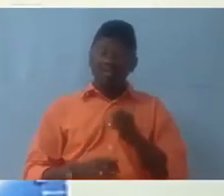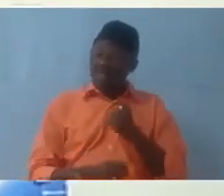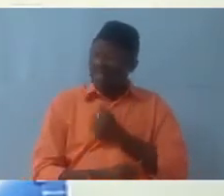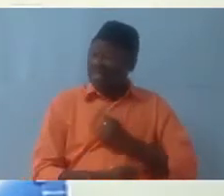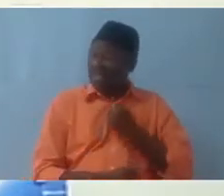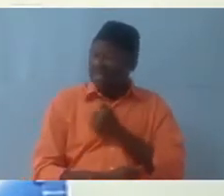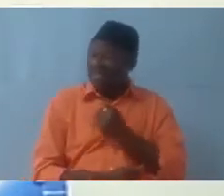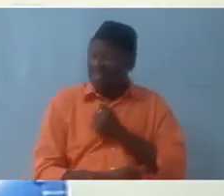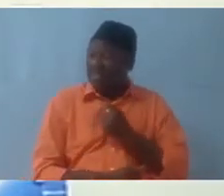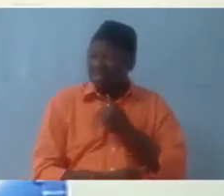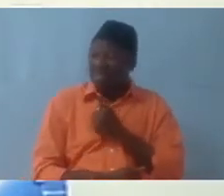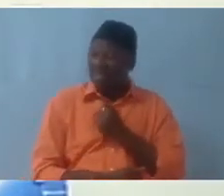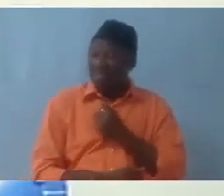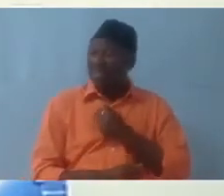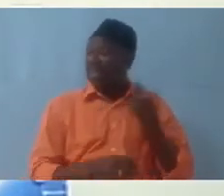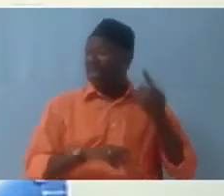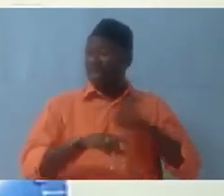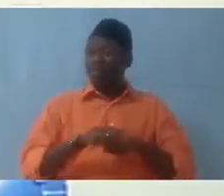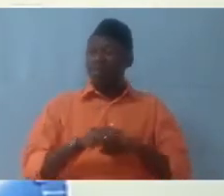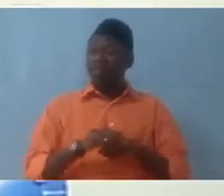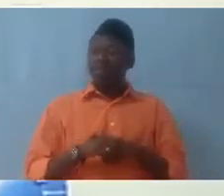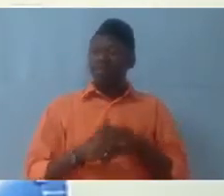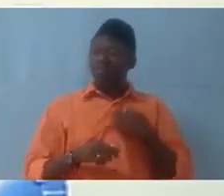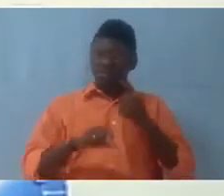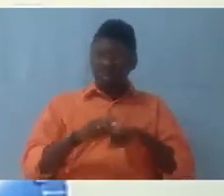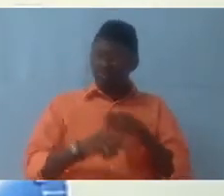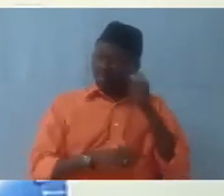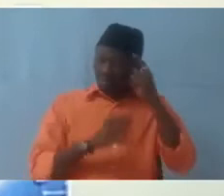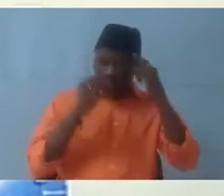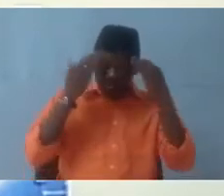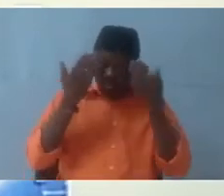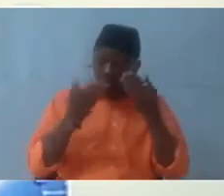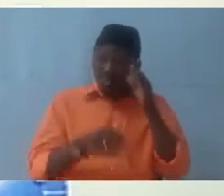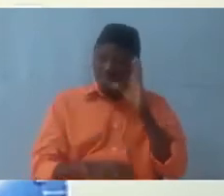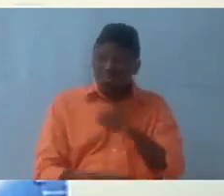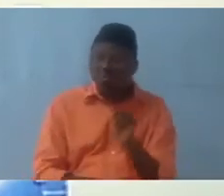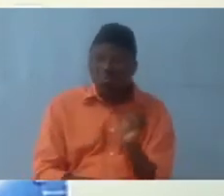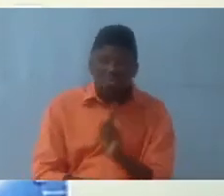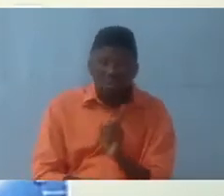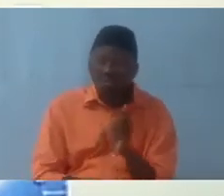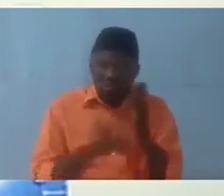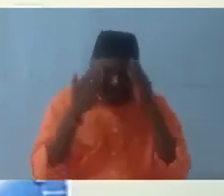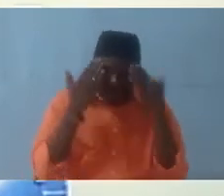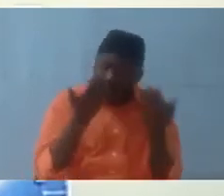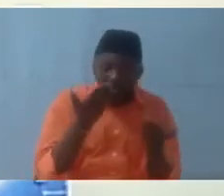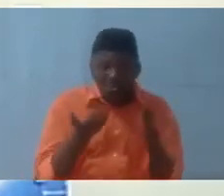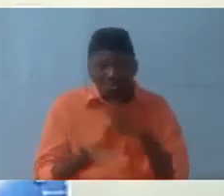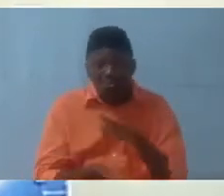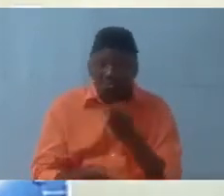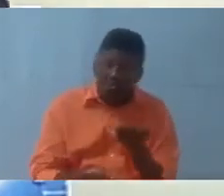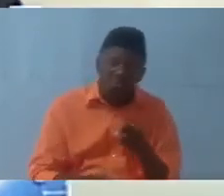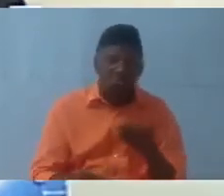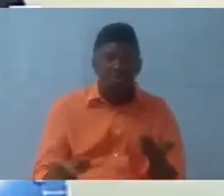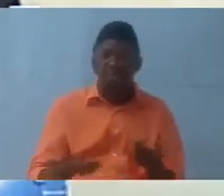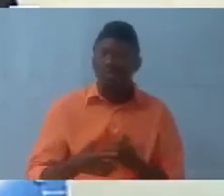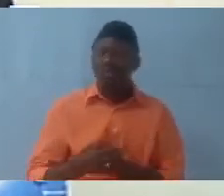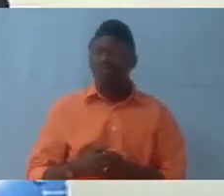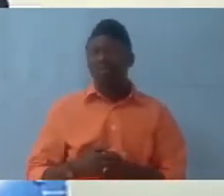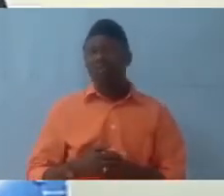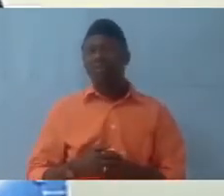lolu, and at some point we were lost as to what to do. Te jamono bobu na dañ dan rir sax ci lan lañ doon wara def. Yes,